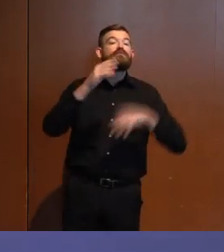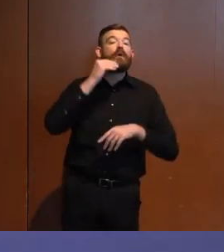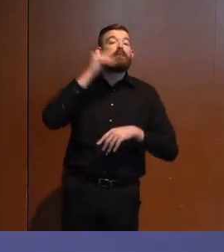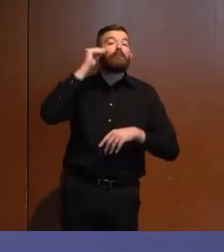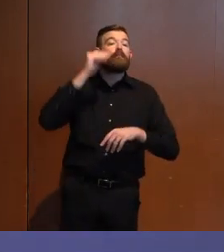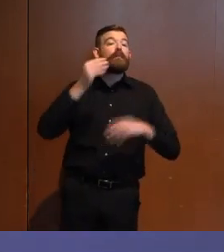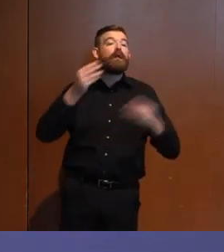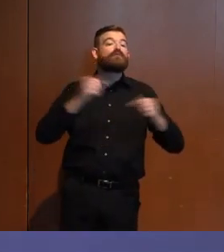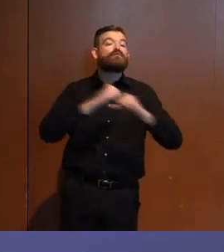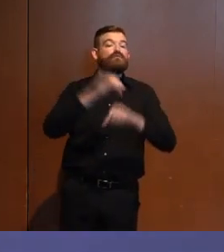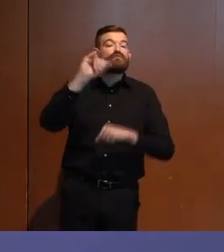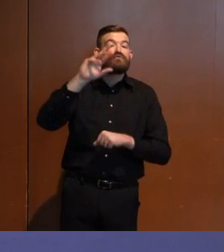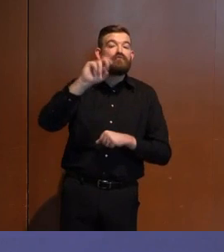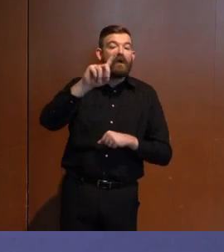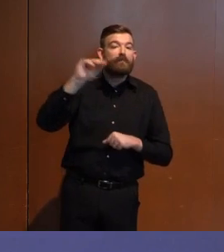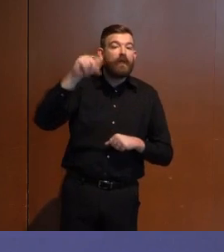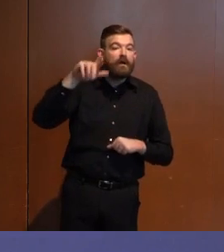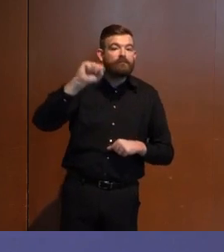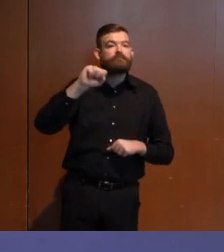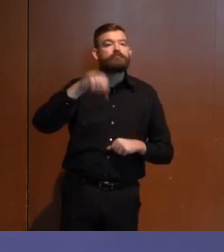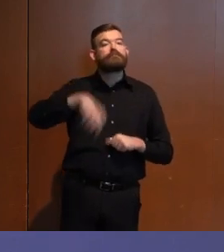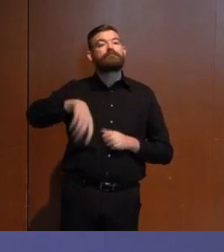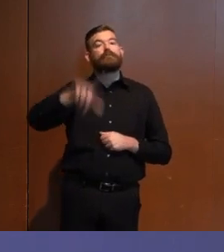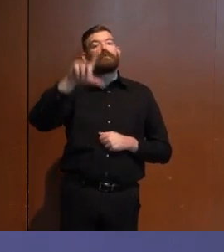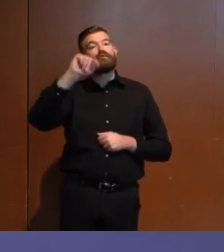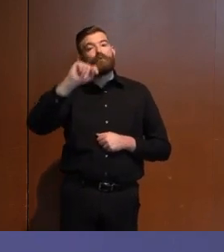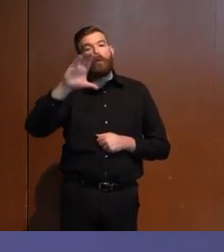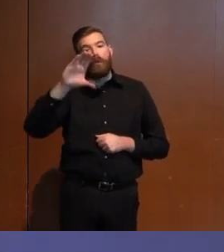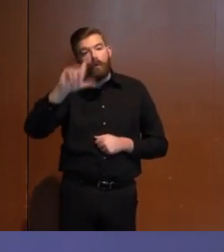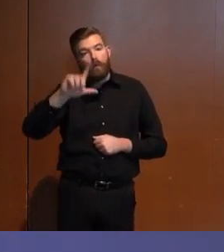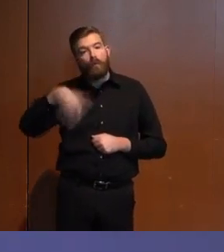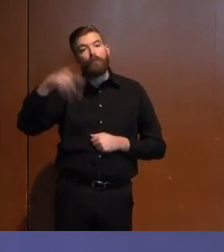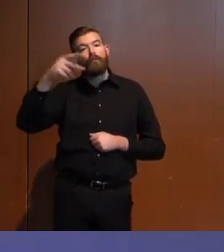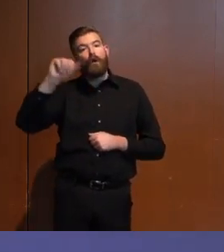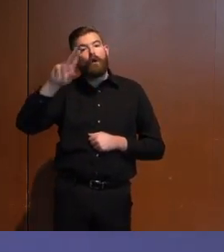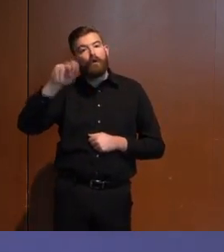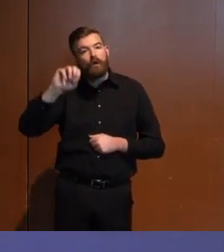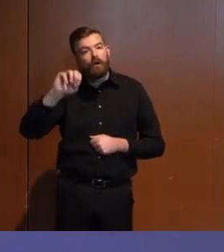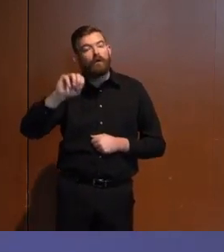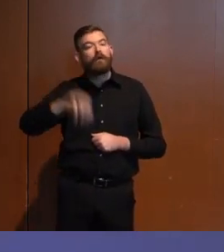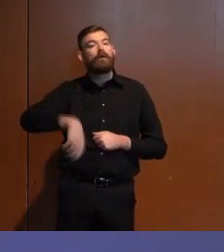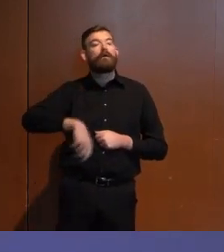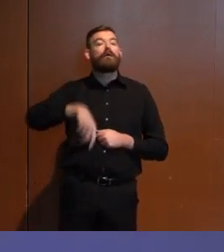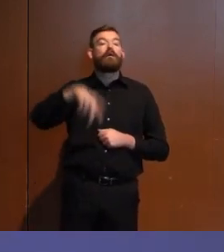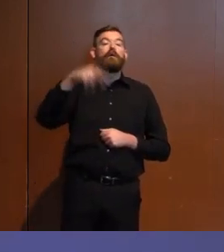Lieutenant Colonel Park, Pete Tranchik, welcome back to Jersey belatedly.